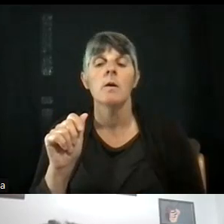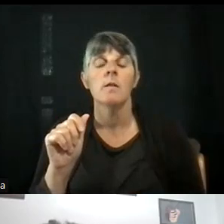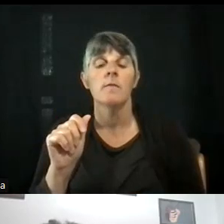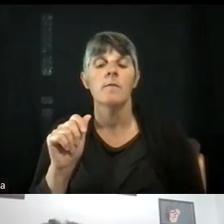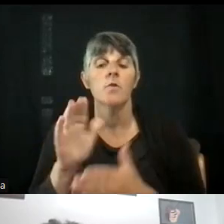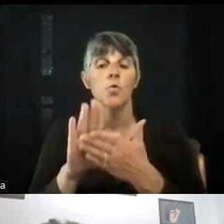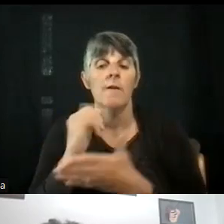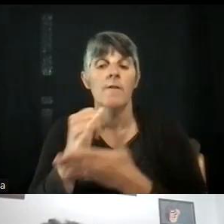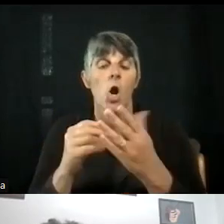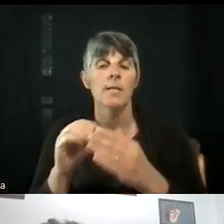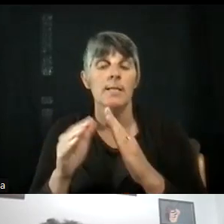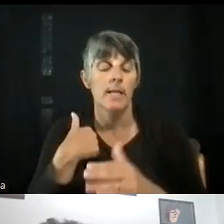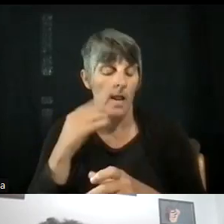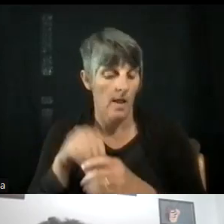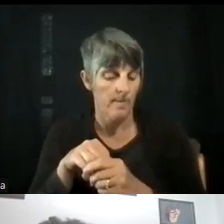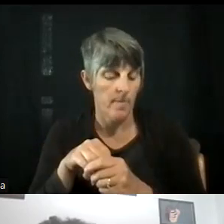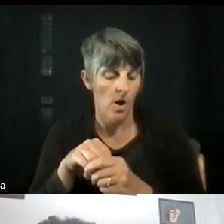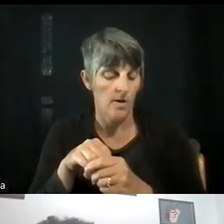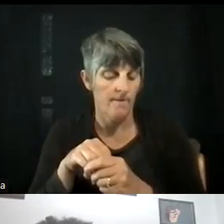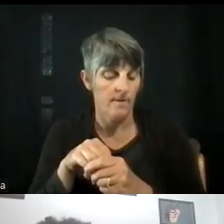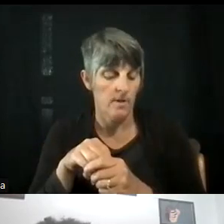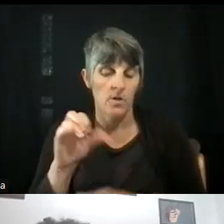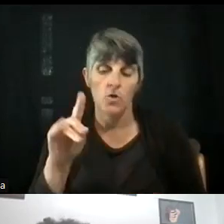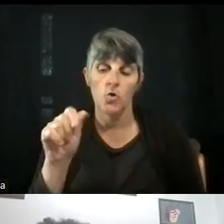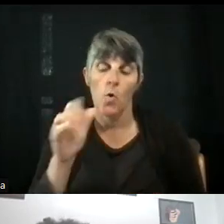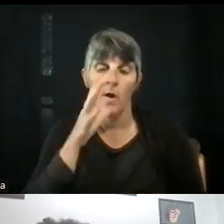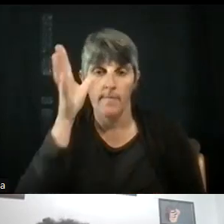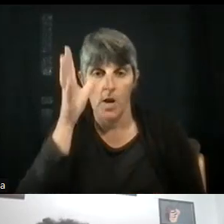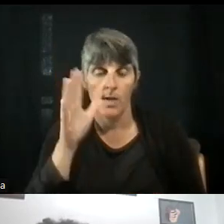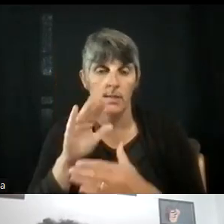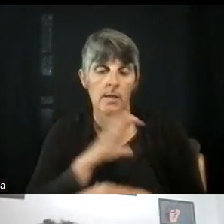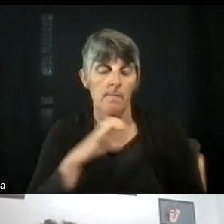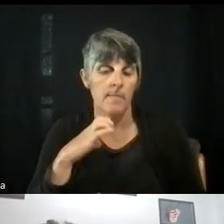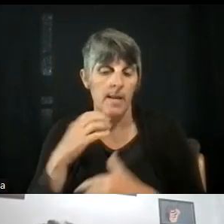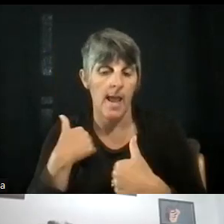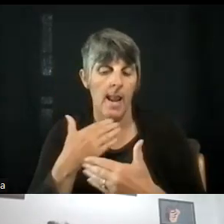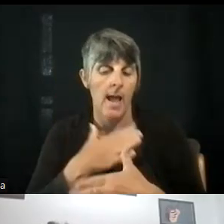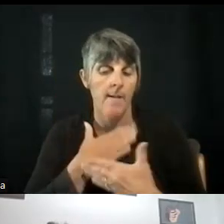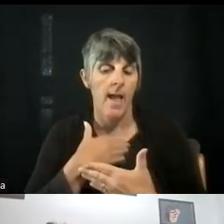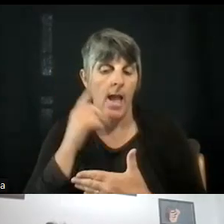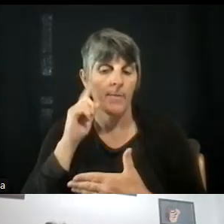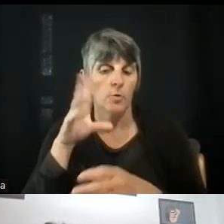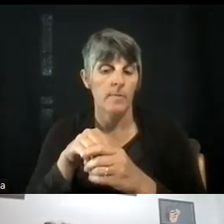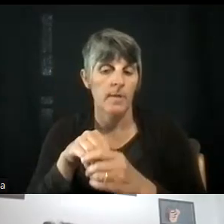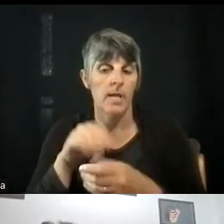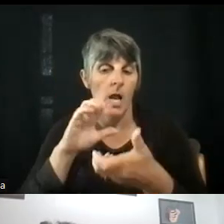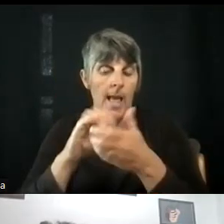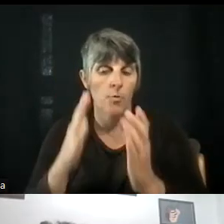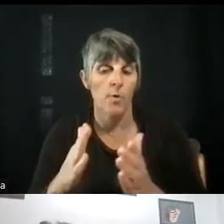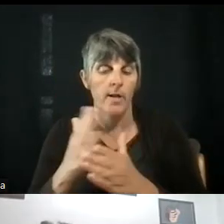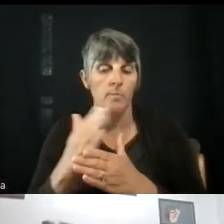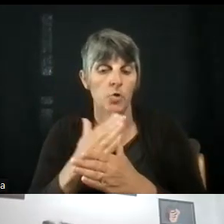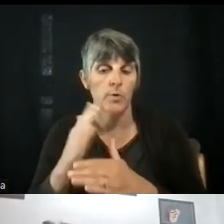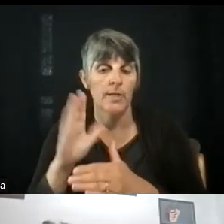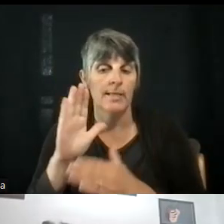city, and I'm part of the SODA Parents Committee, and I'm happy to be a collaborator between